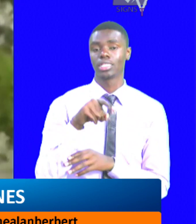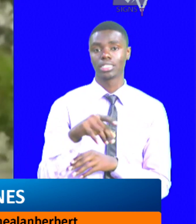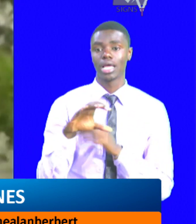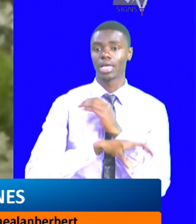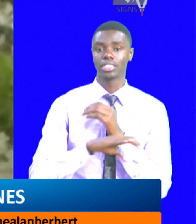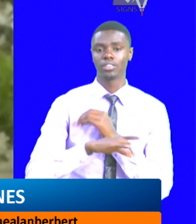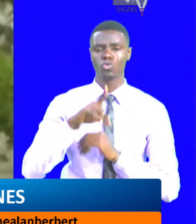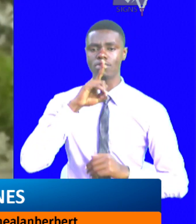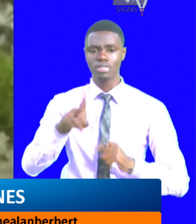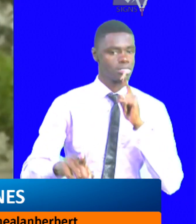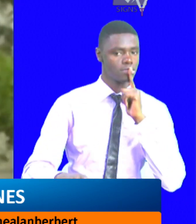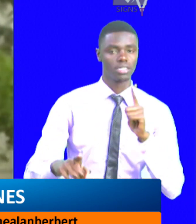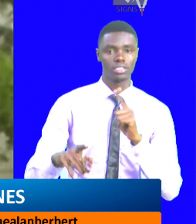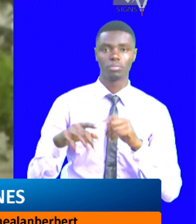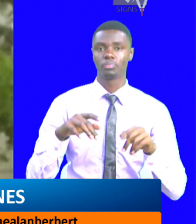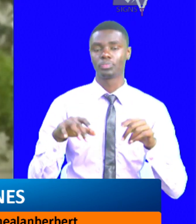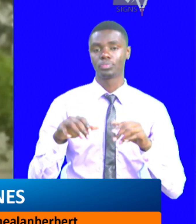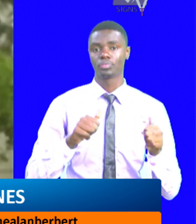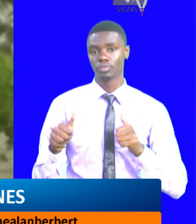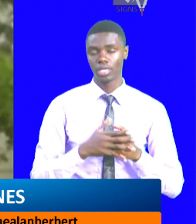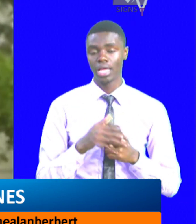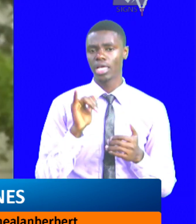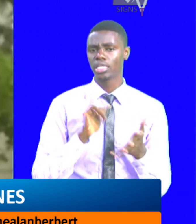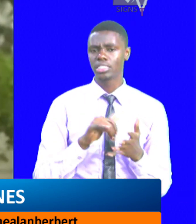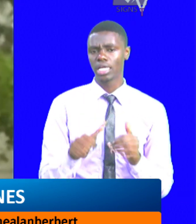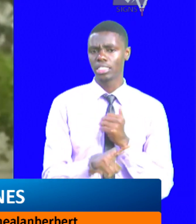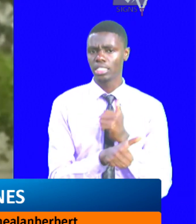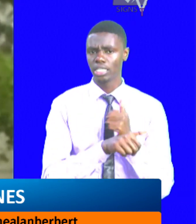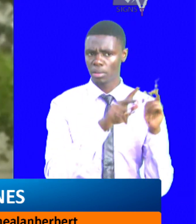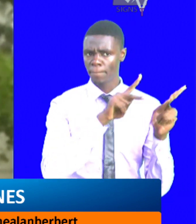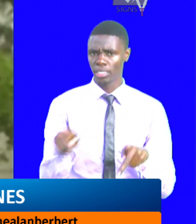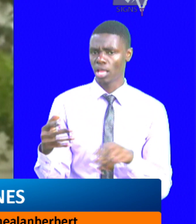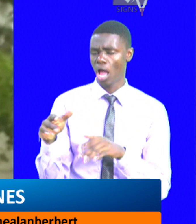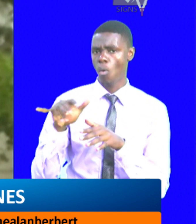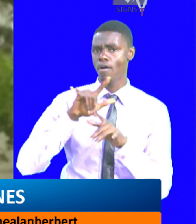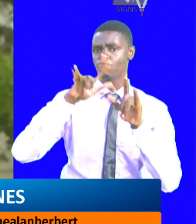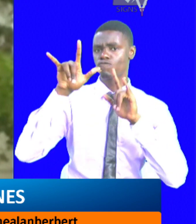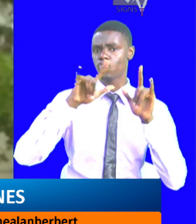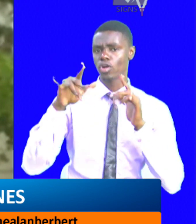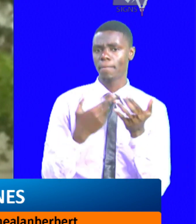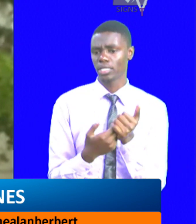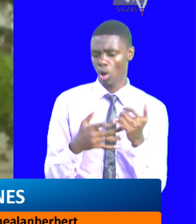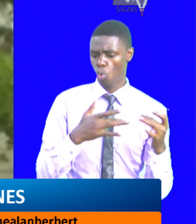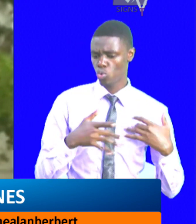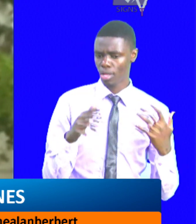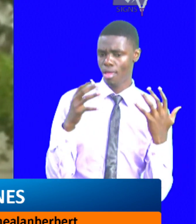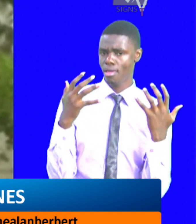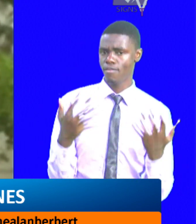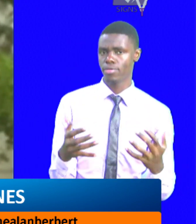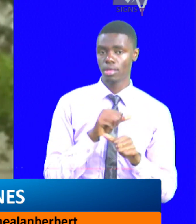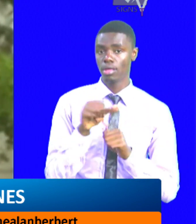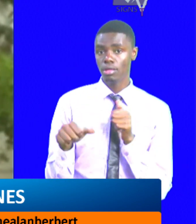I think that there is a dangerous trend that is coming up where our foreign partners are more concerned